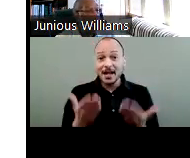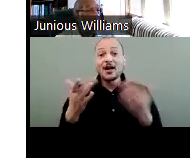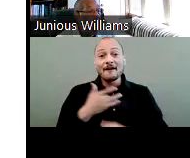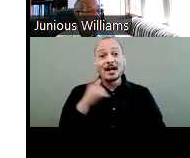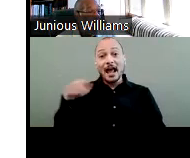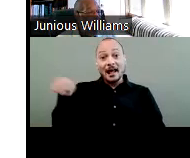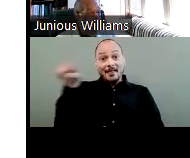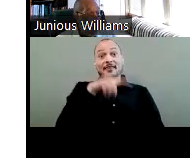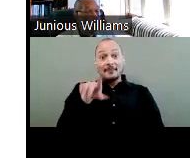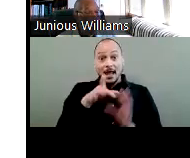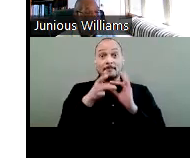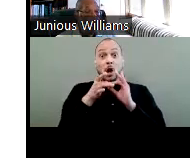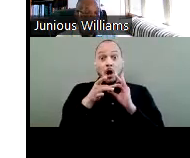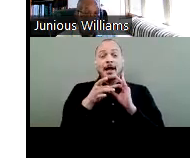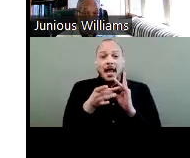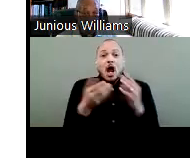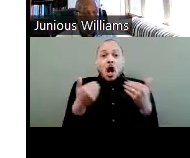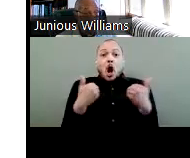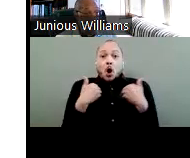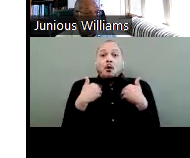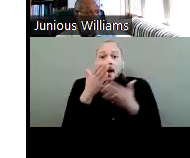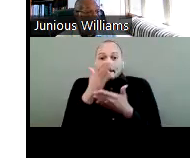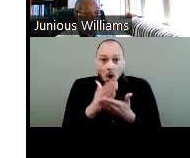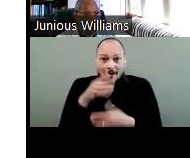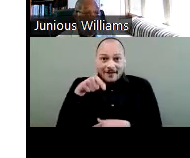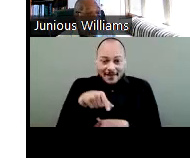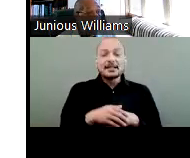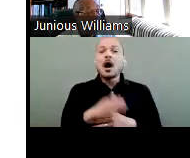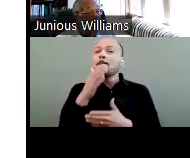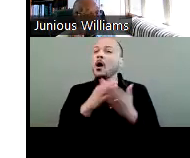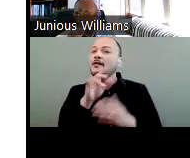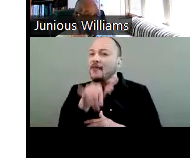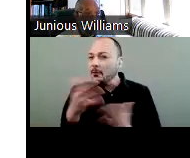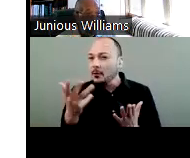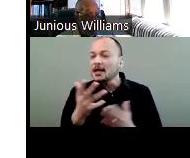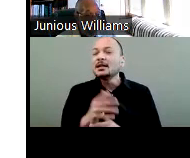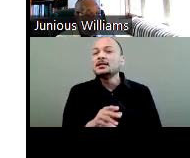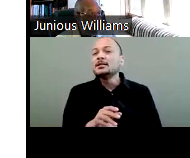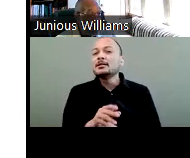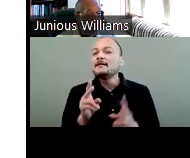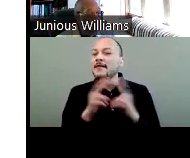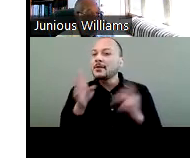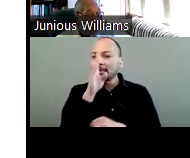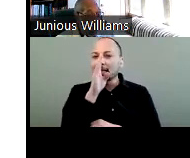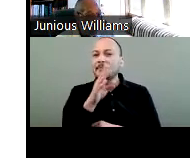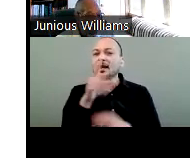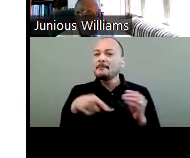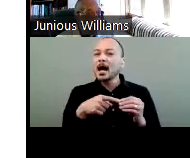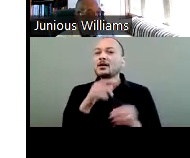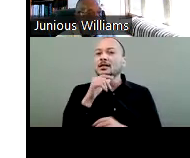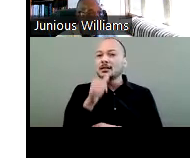they belong and they own a part of this? And part of that is being very deliberate about just